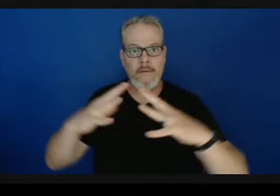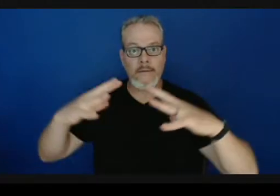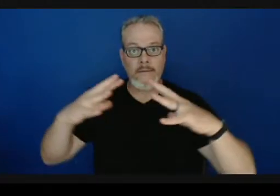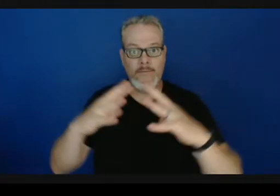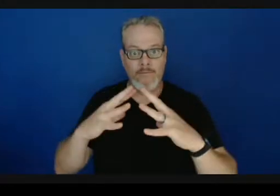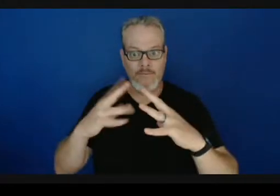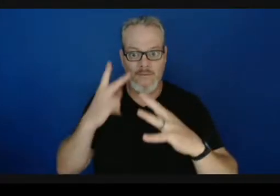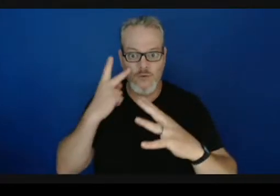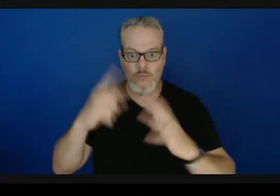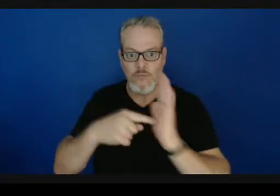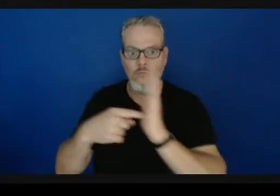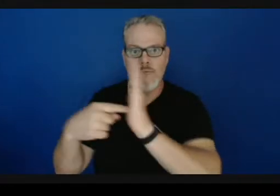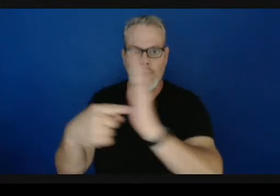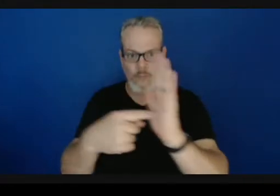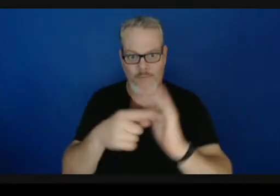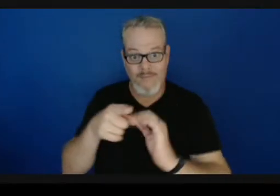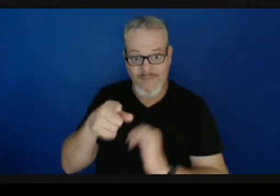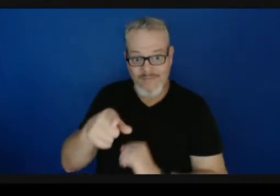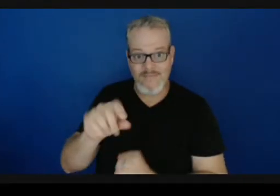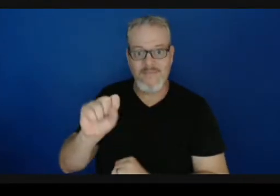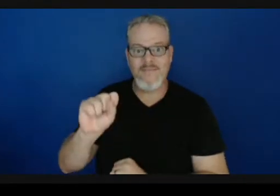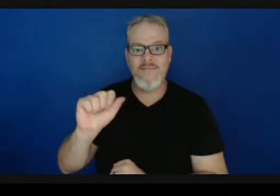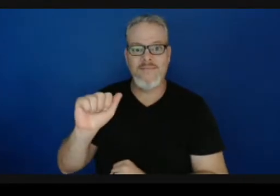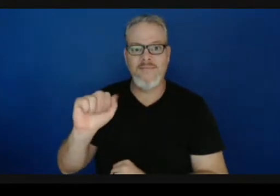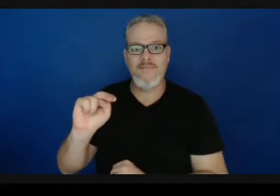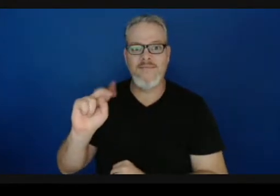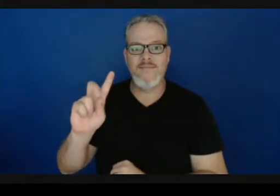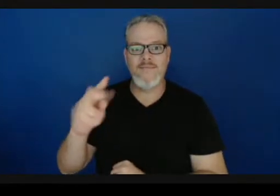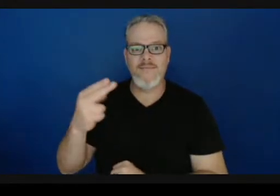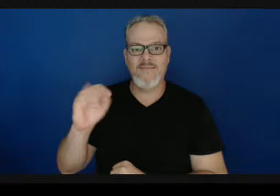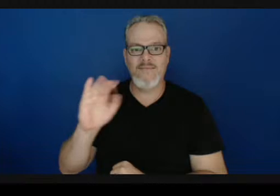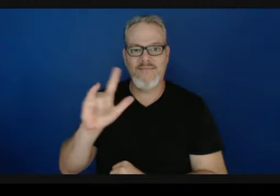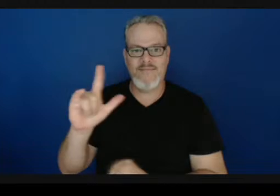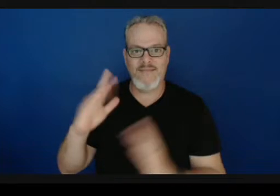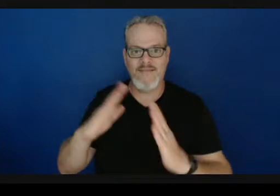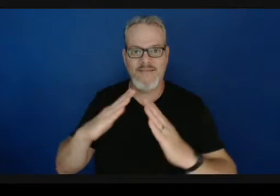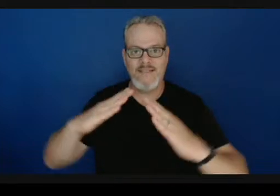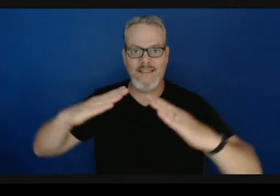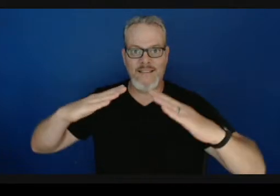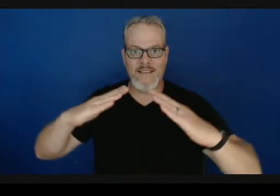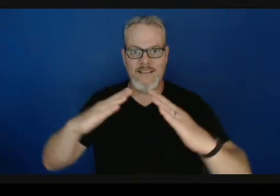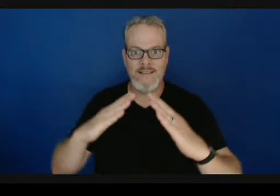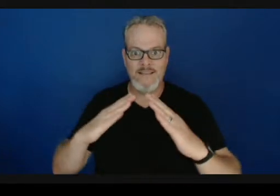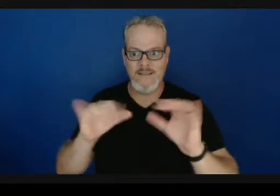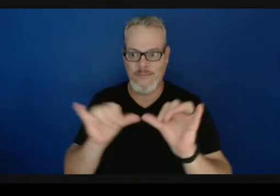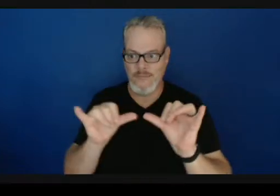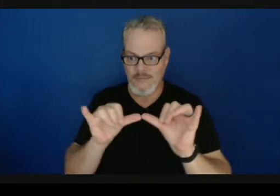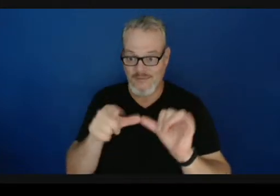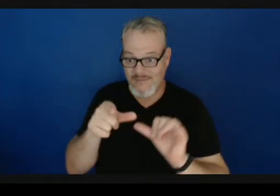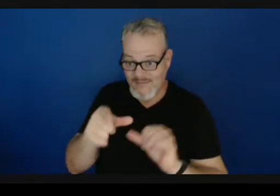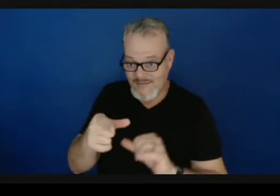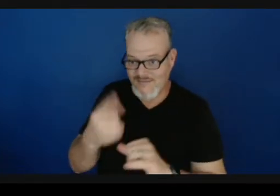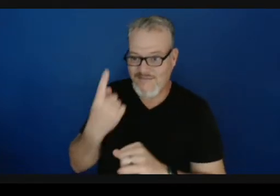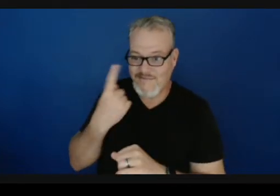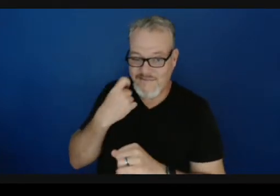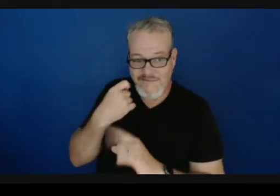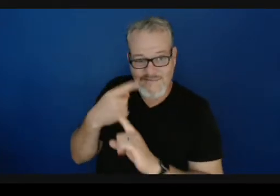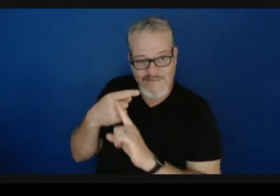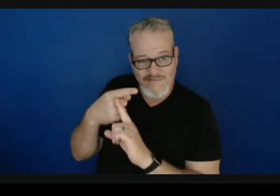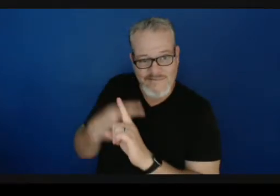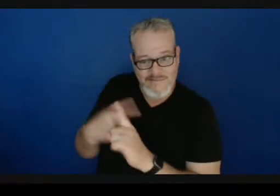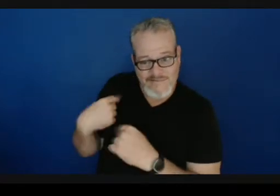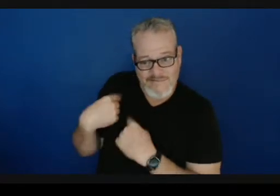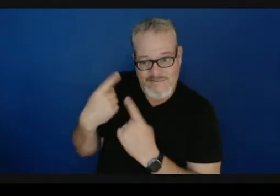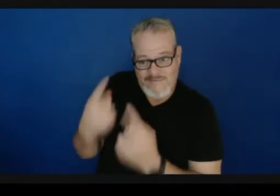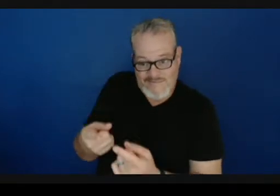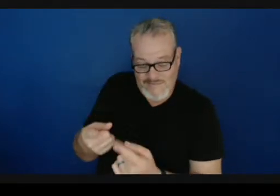summit stations at the Sand Hill tilt meter, and this is the last month. So as we've reviewed